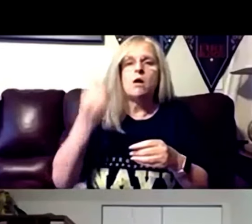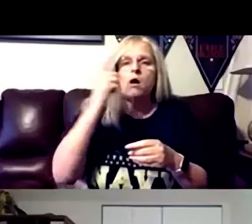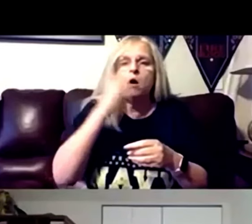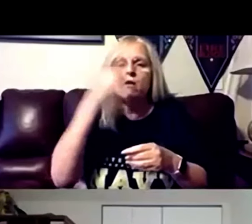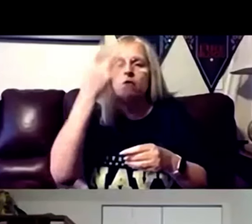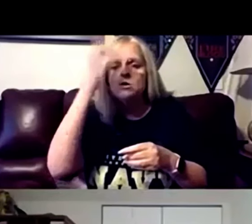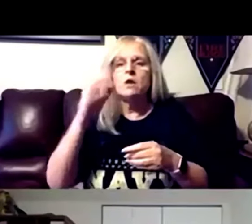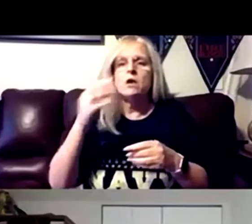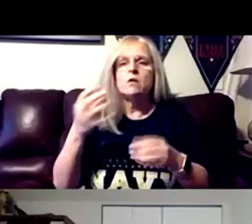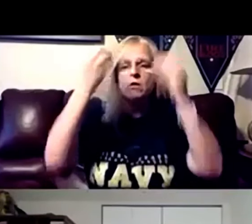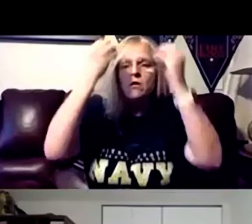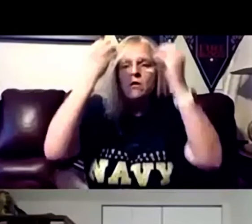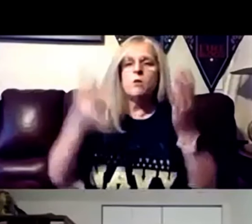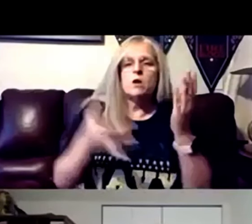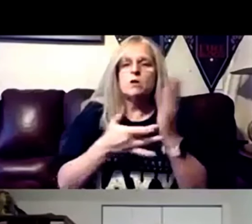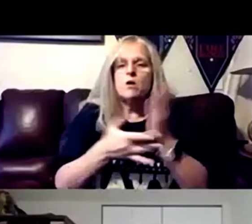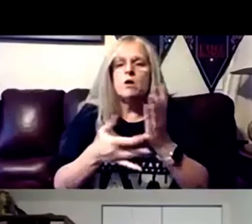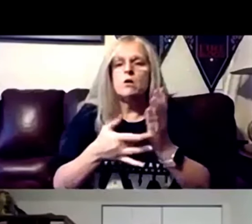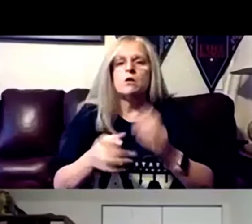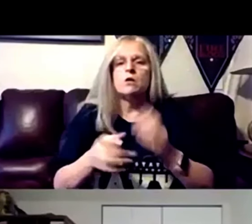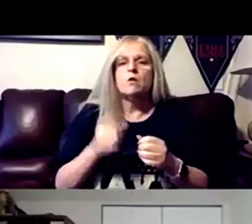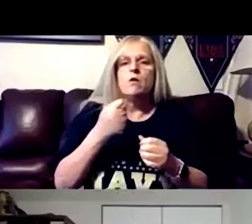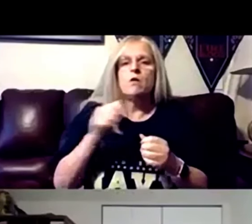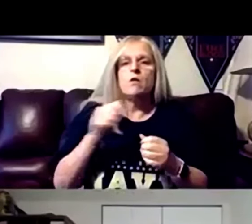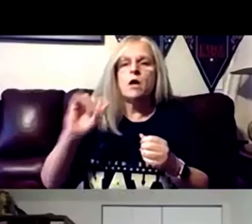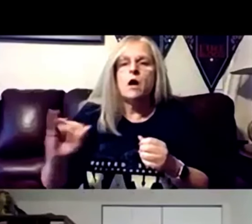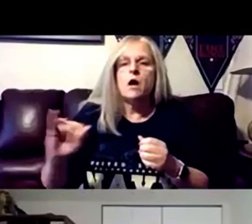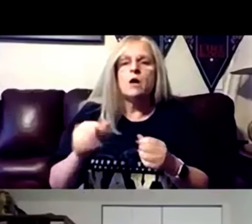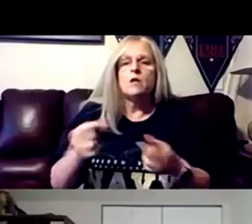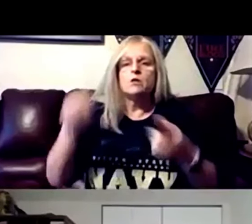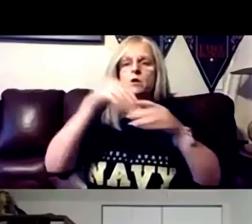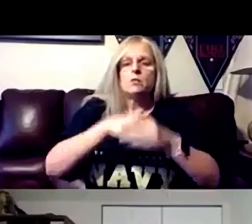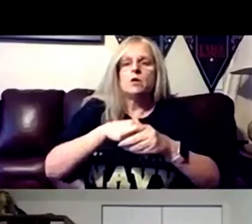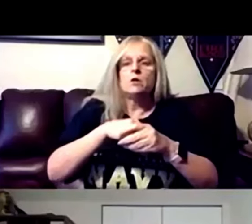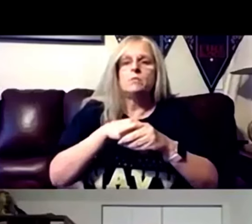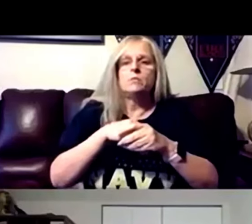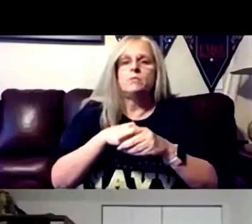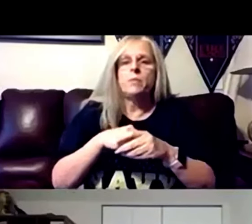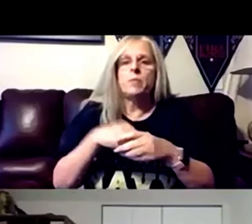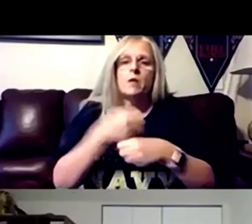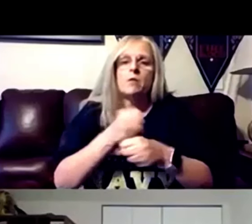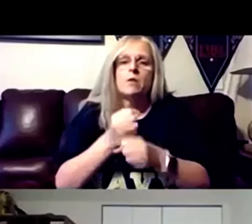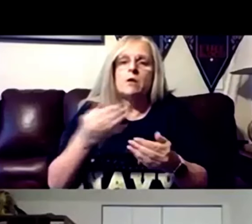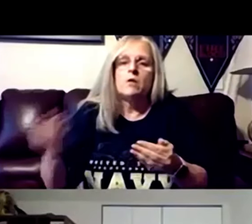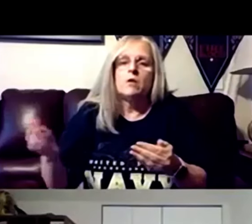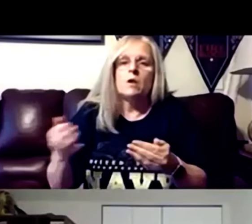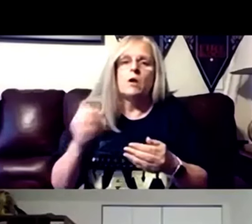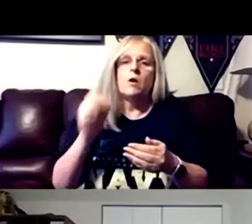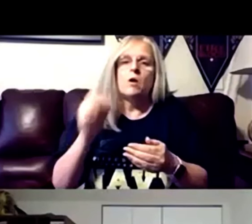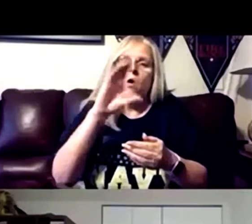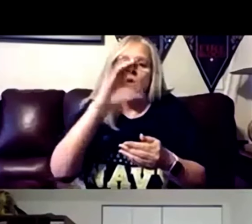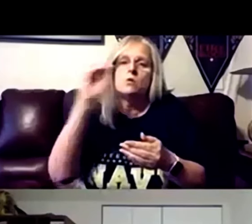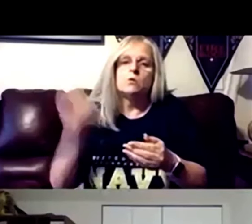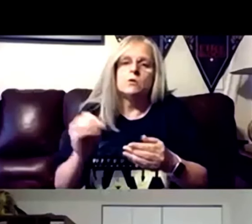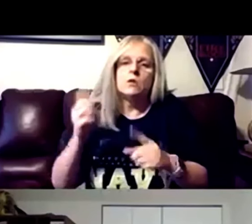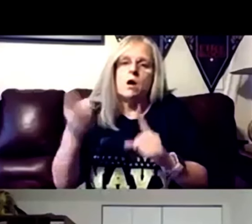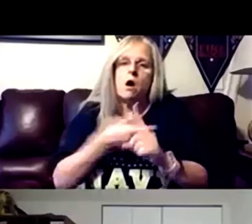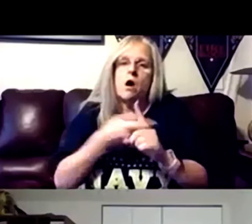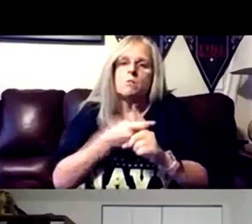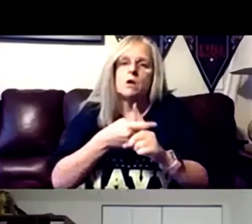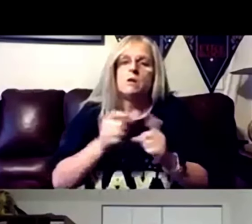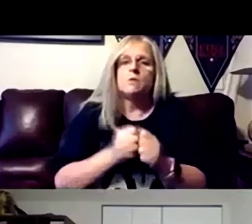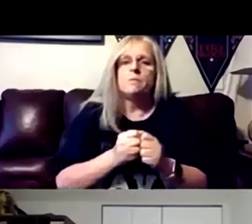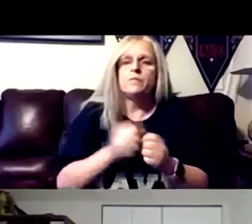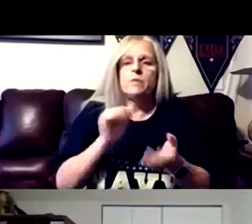intelligence, informational technology. The AI, as you come in, makes everything 100% automated.